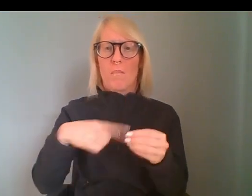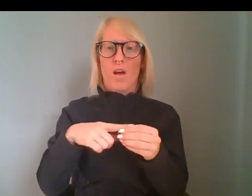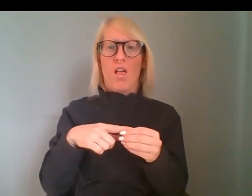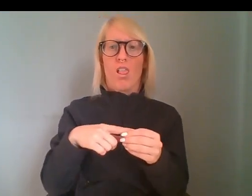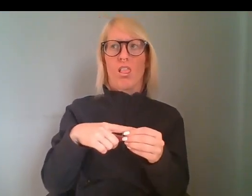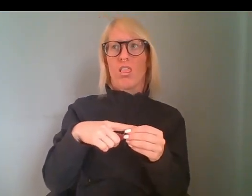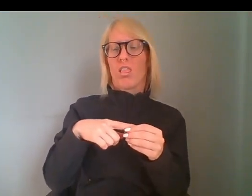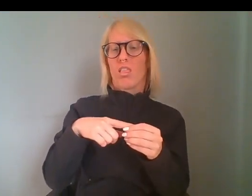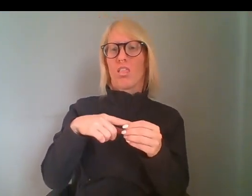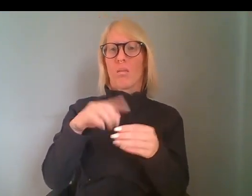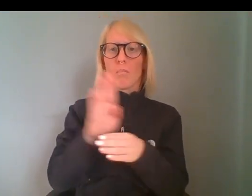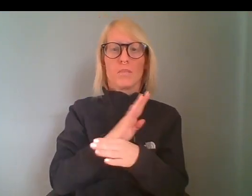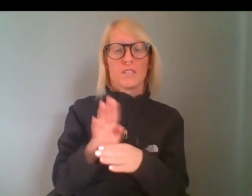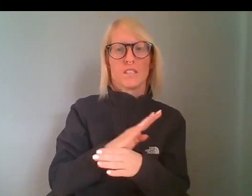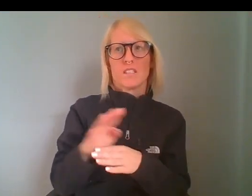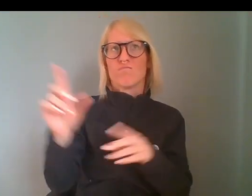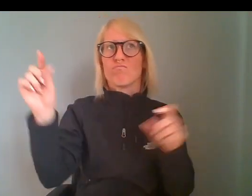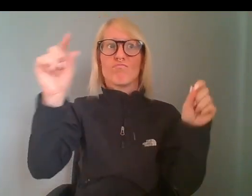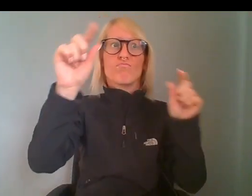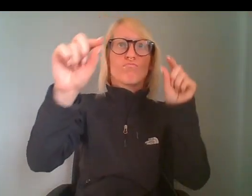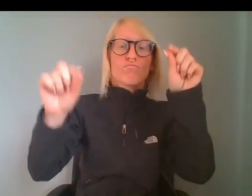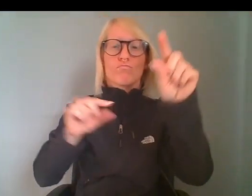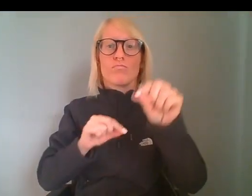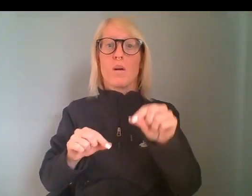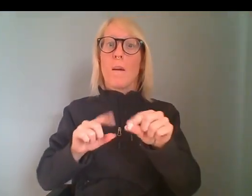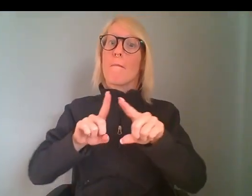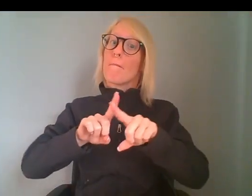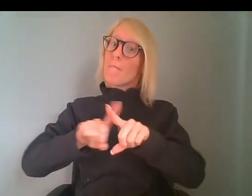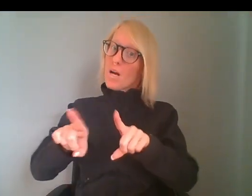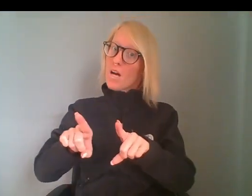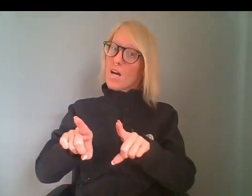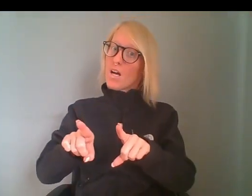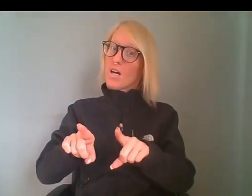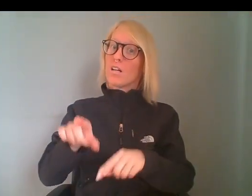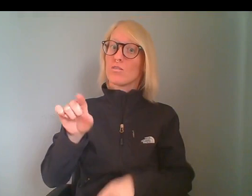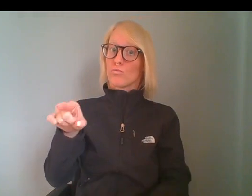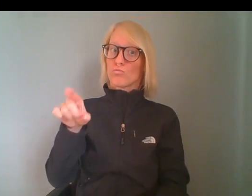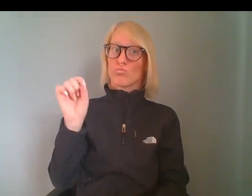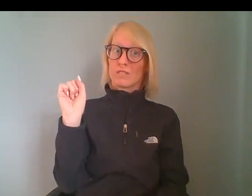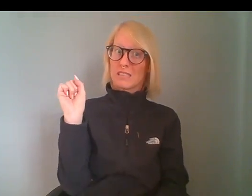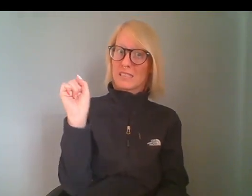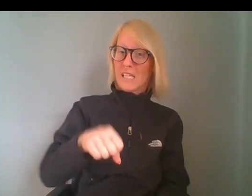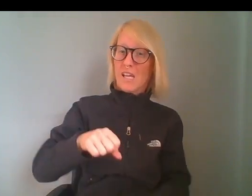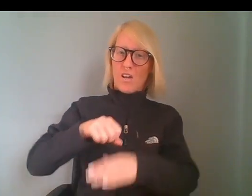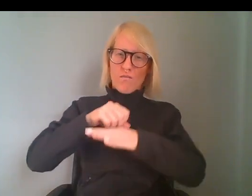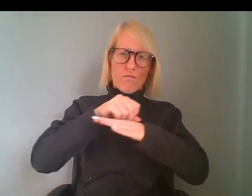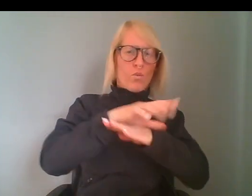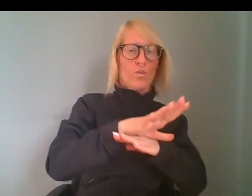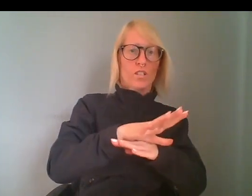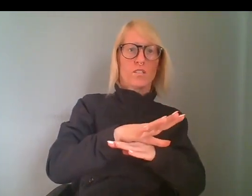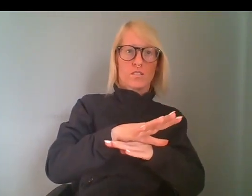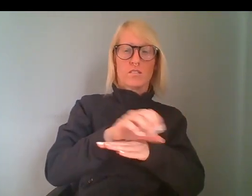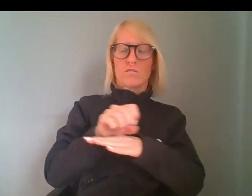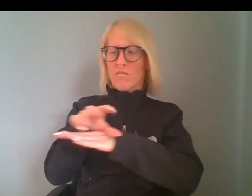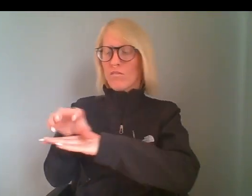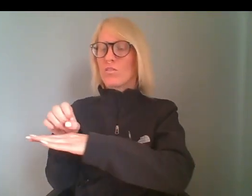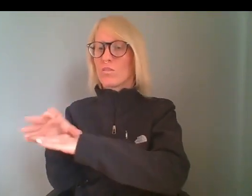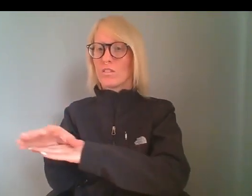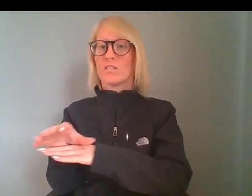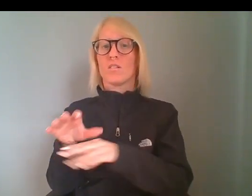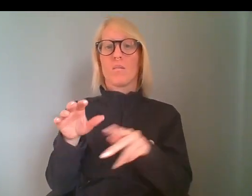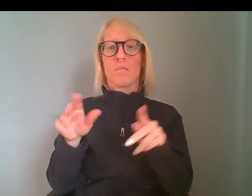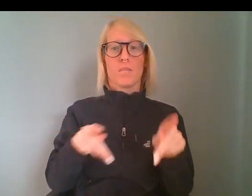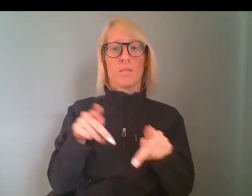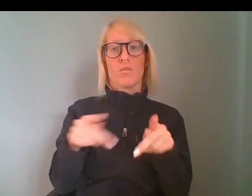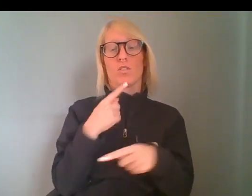say. However, you can influence what people are saying, right? So if people are saying negative things, this gives you an opportunity,